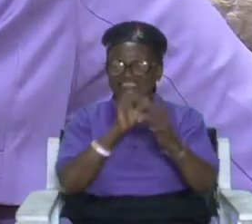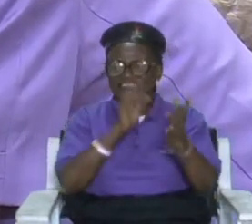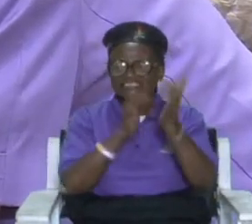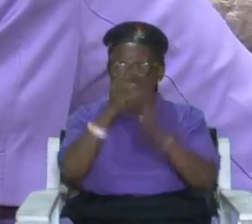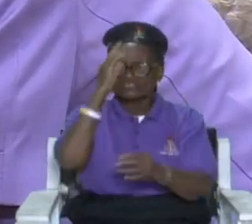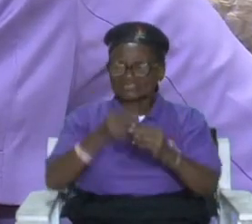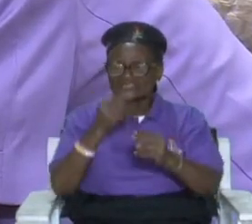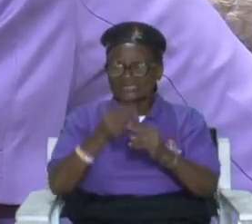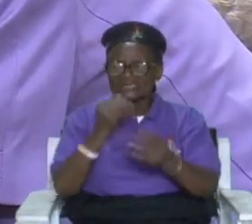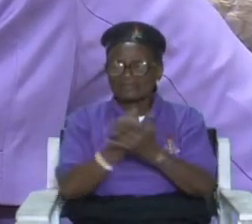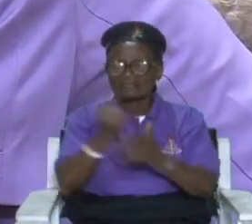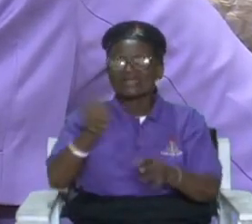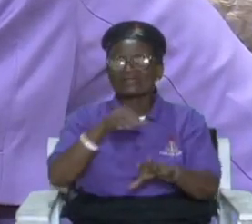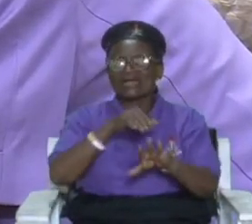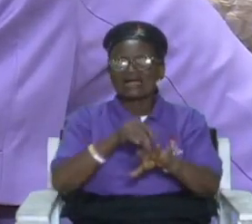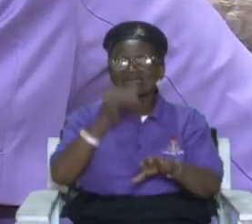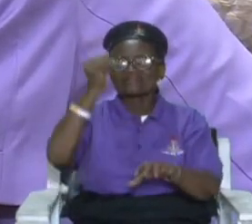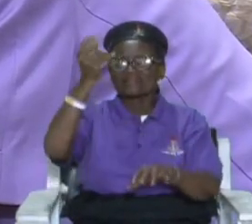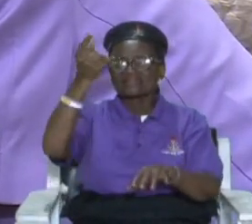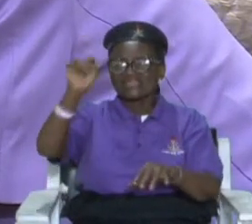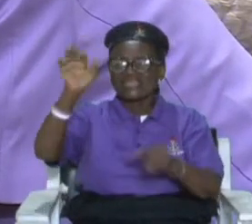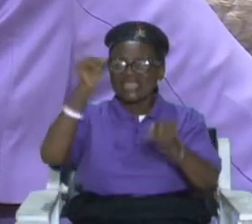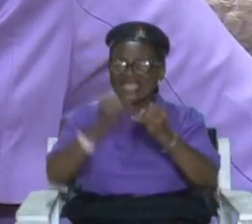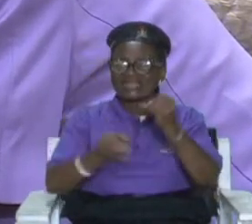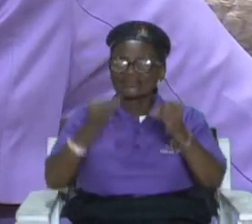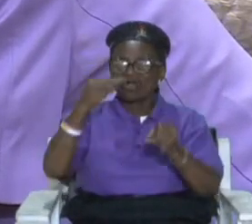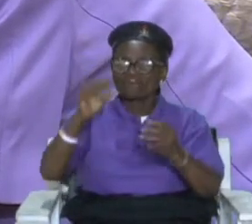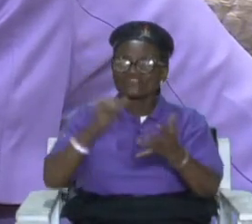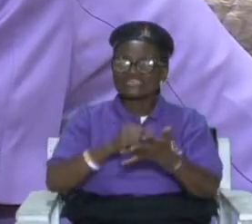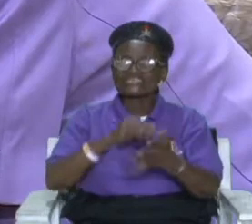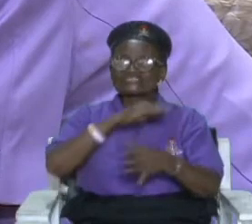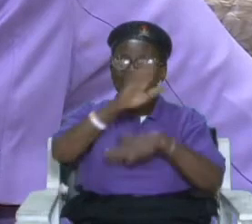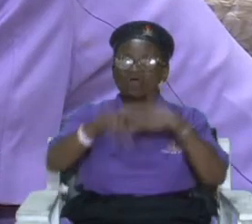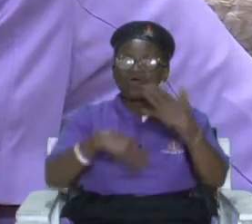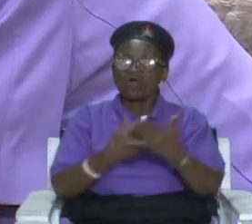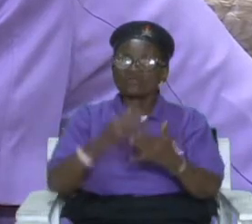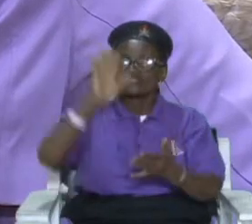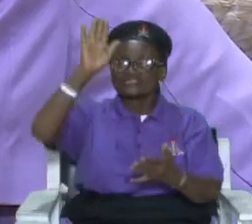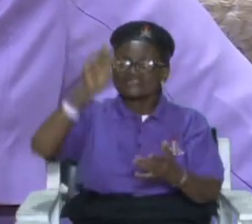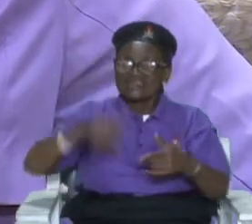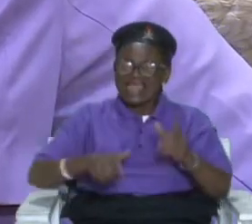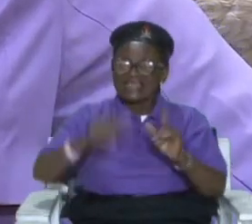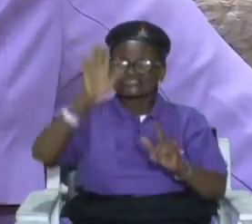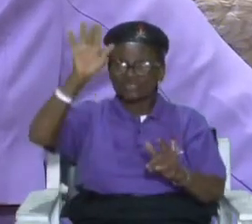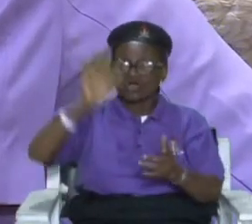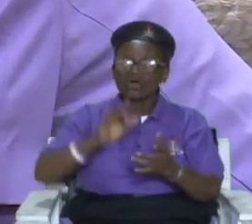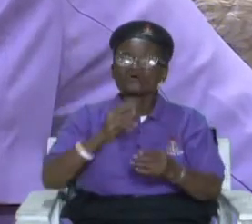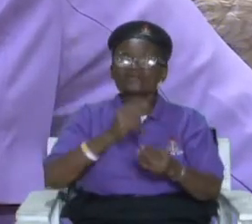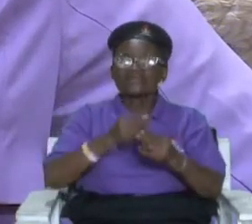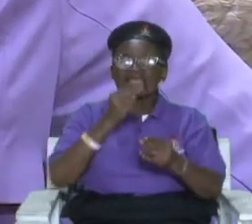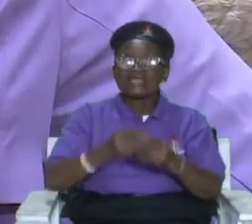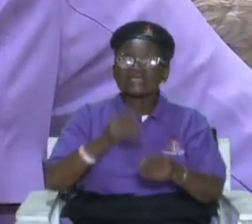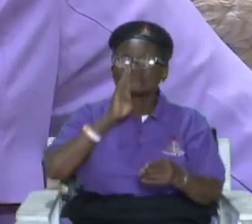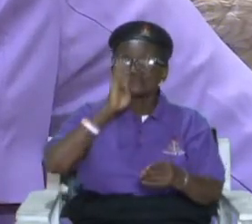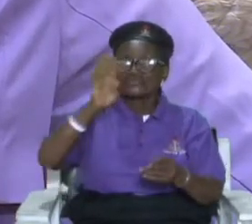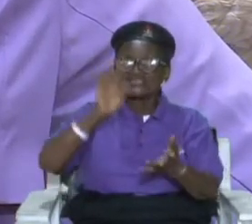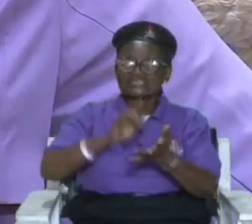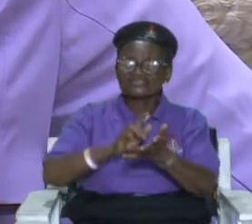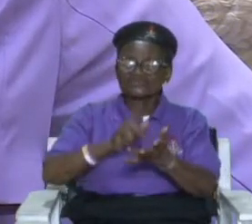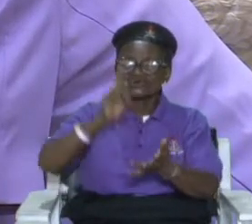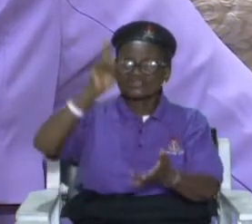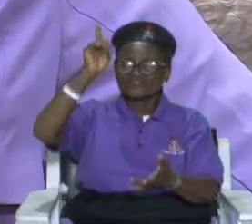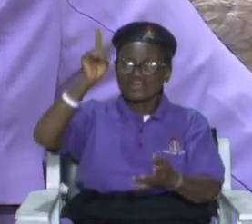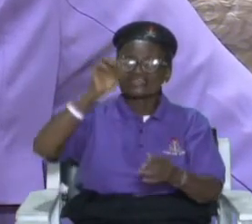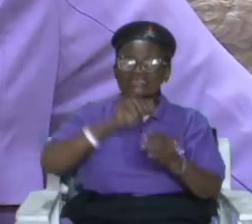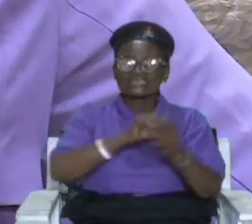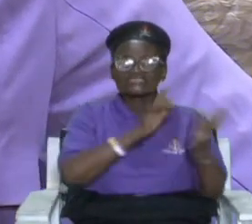At the end of it all, let your name be glorified. In Jesus' mighty name we